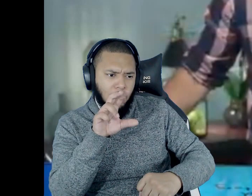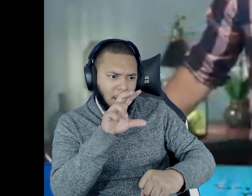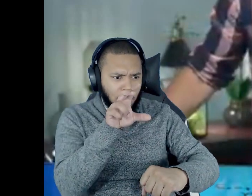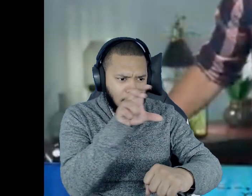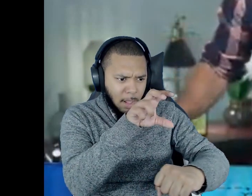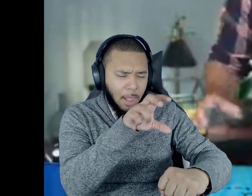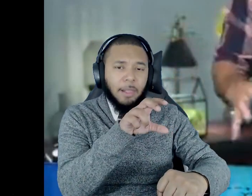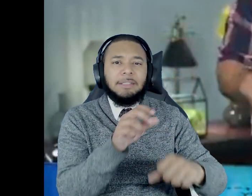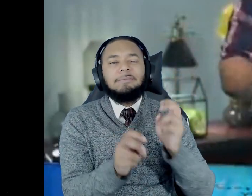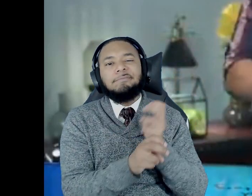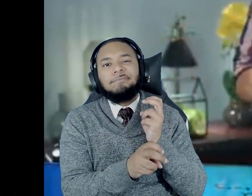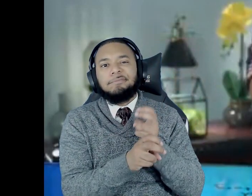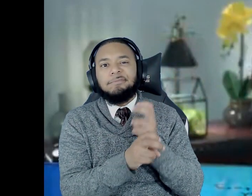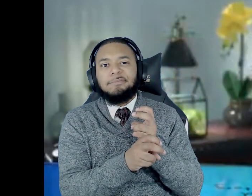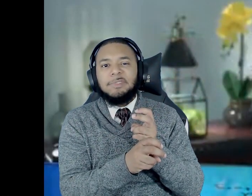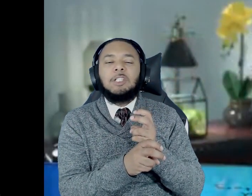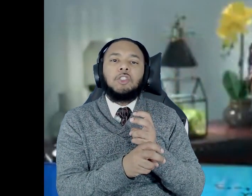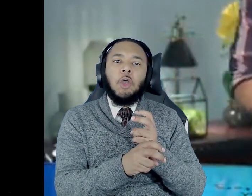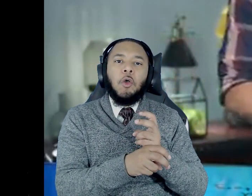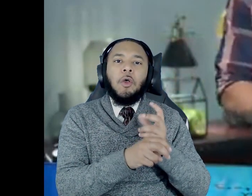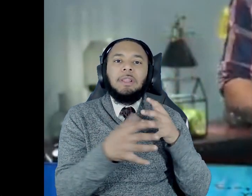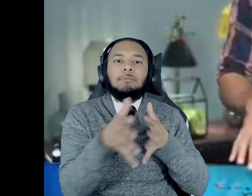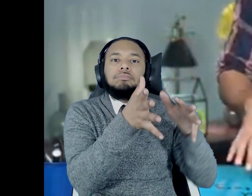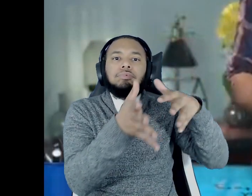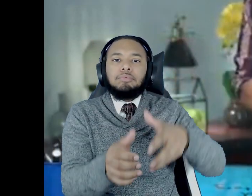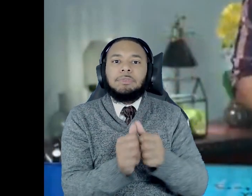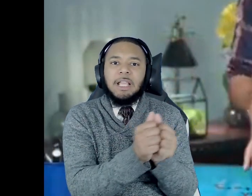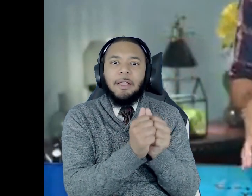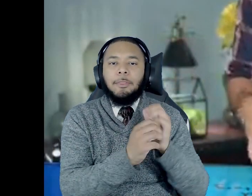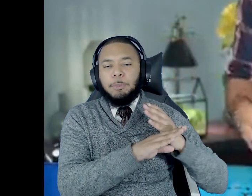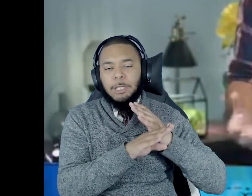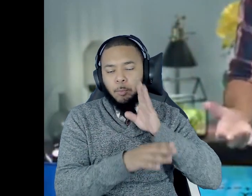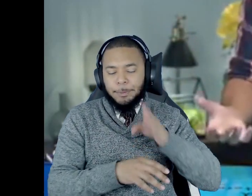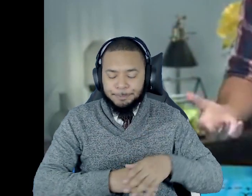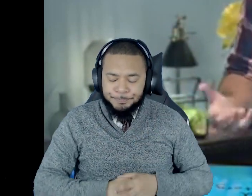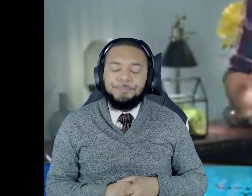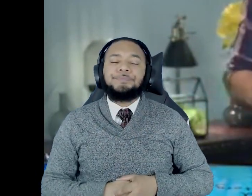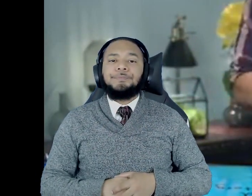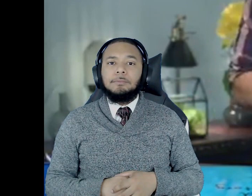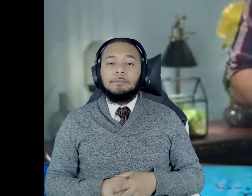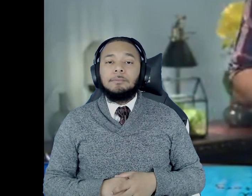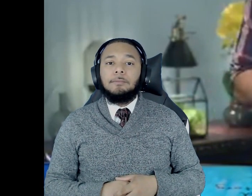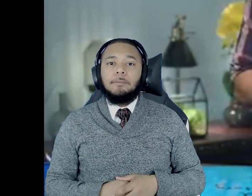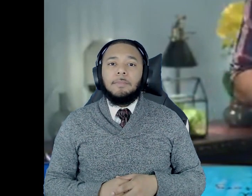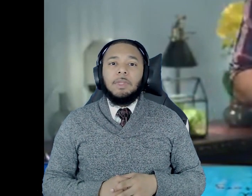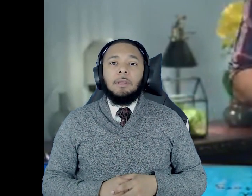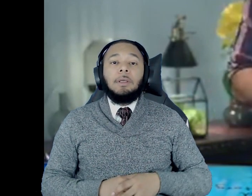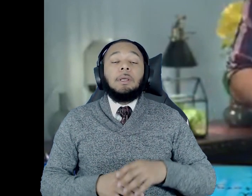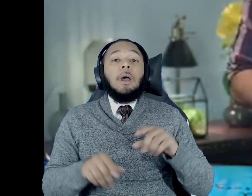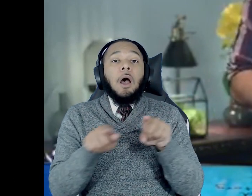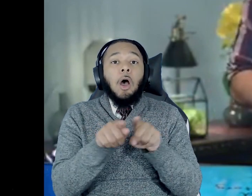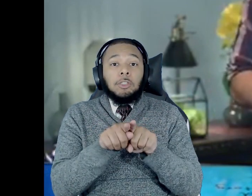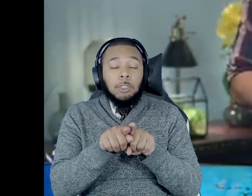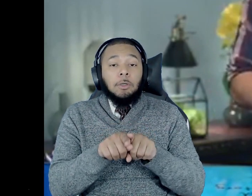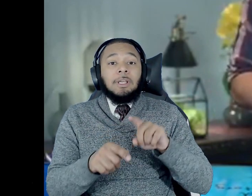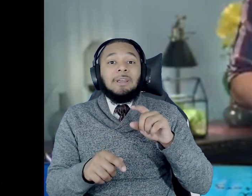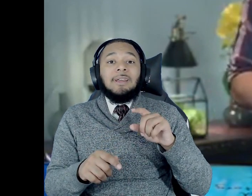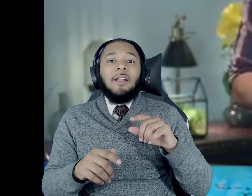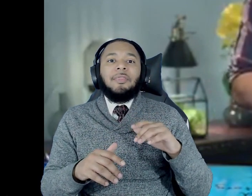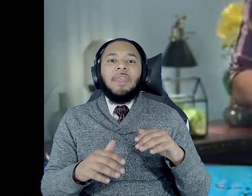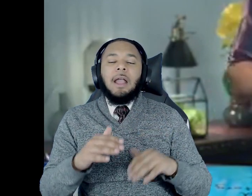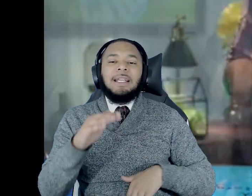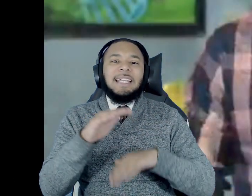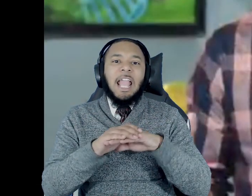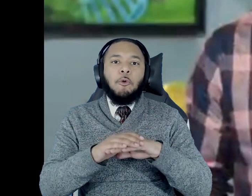favor. All of these resources working together are also going to help determine the carrying capacity of an